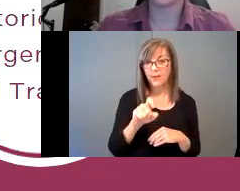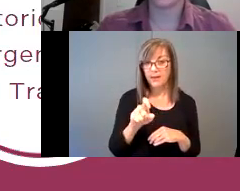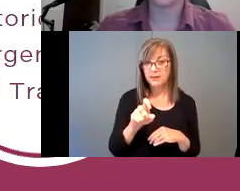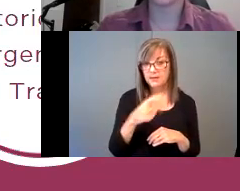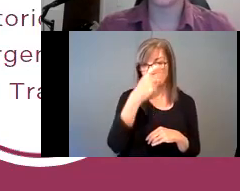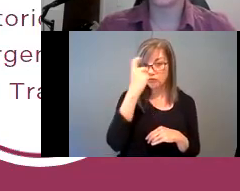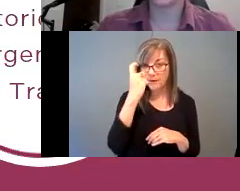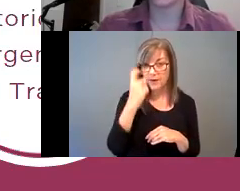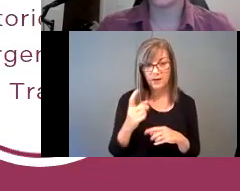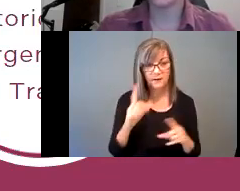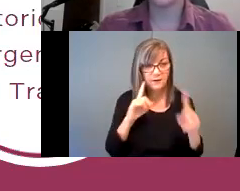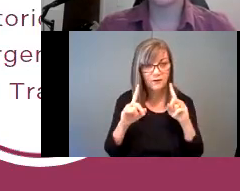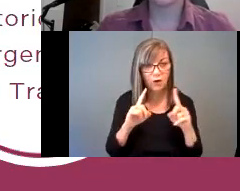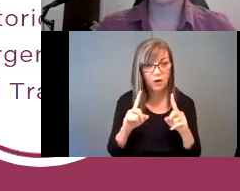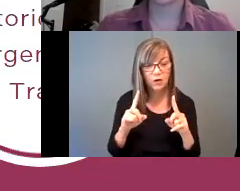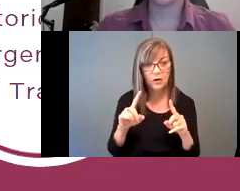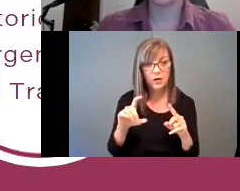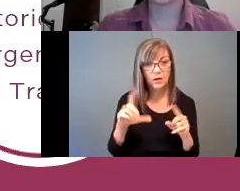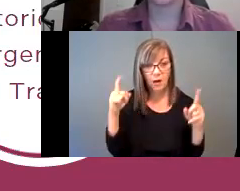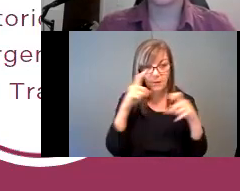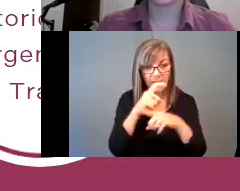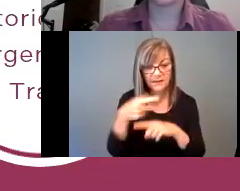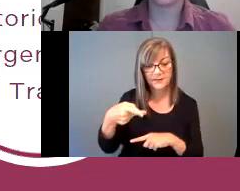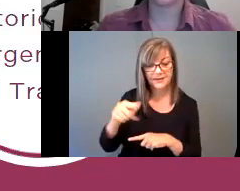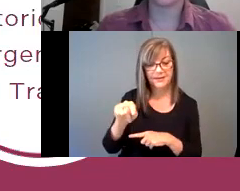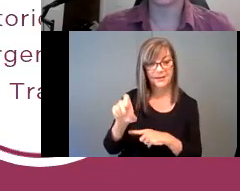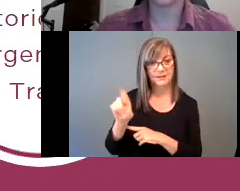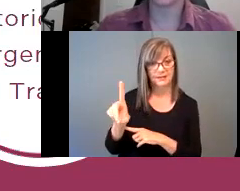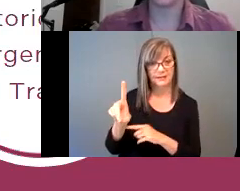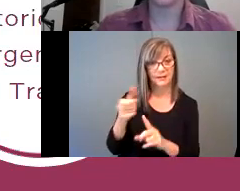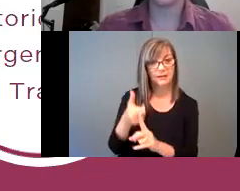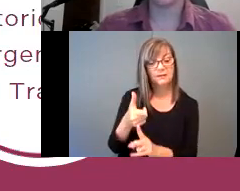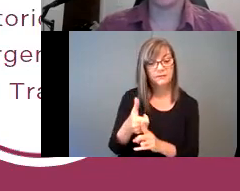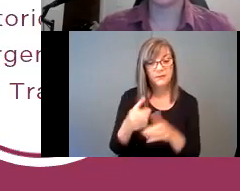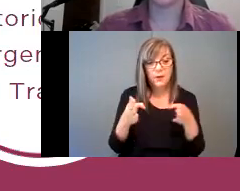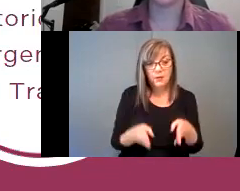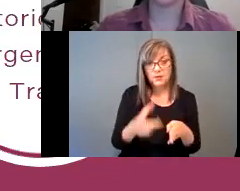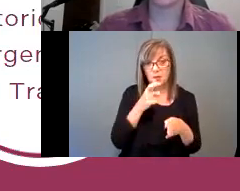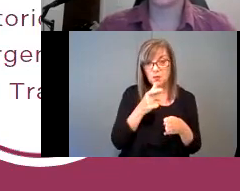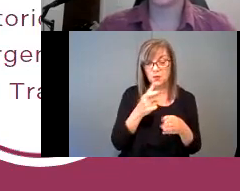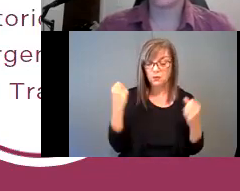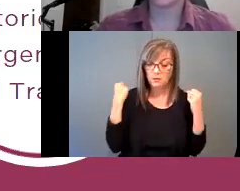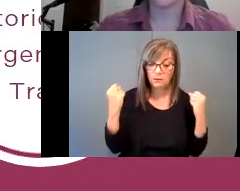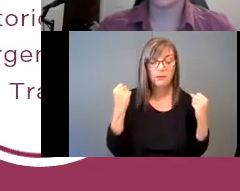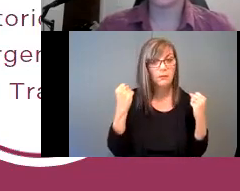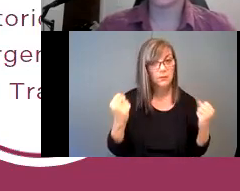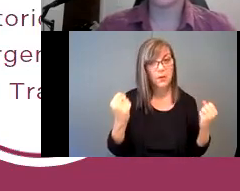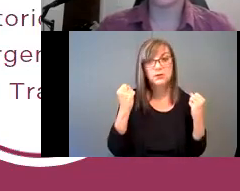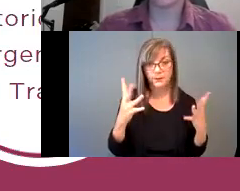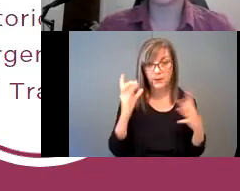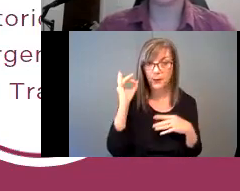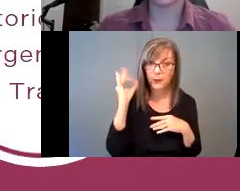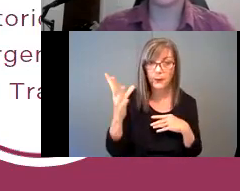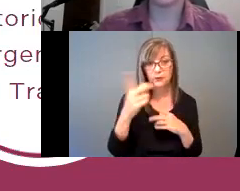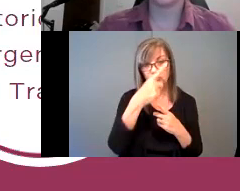or post-traumatic stress disorder. That's really when someone is having exposure to multiple varied traumatic events, and